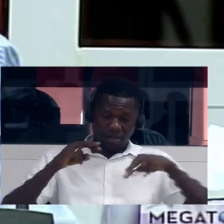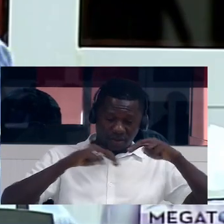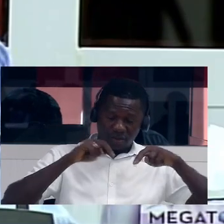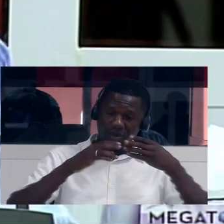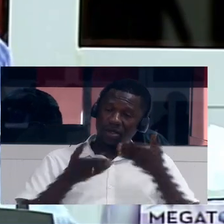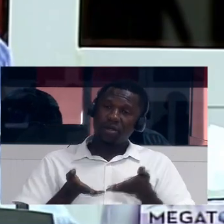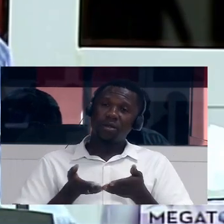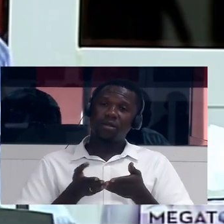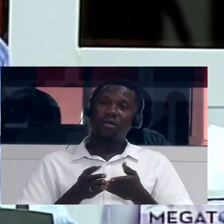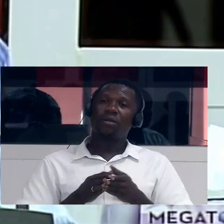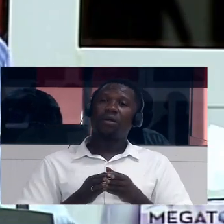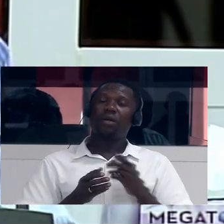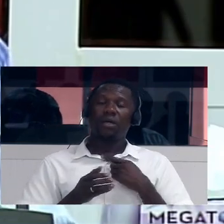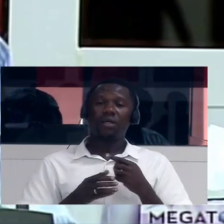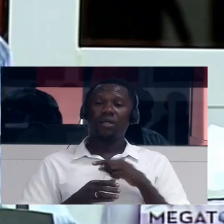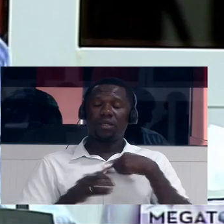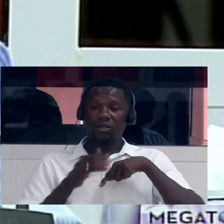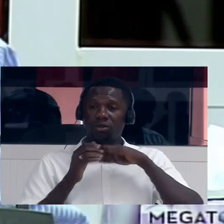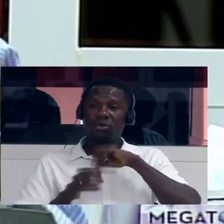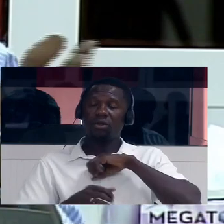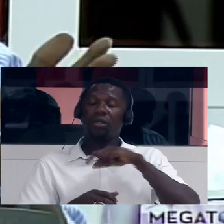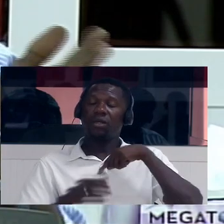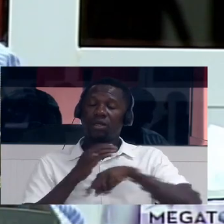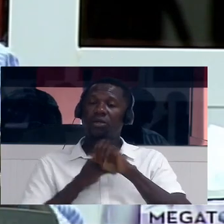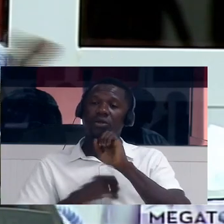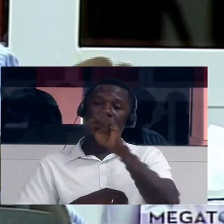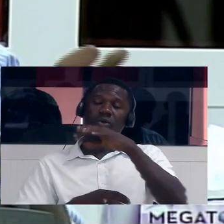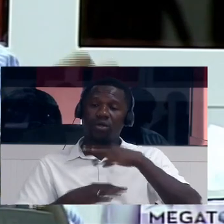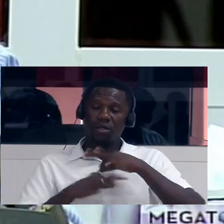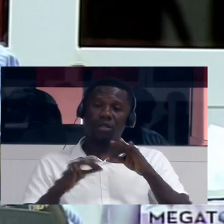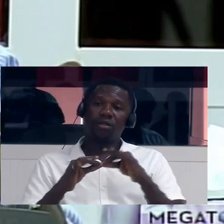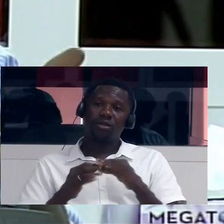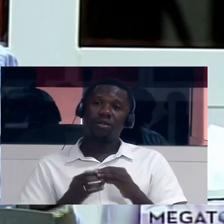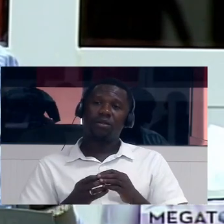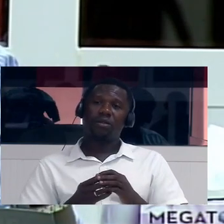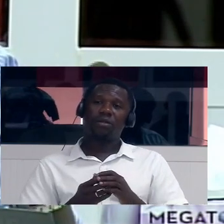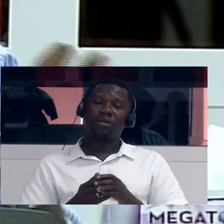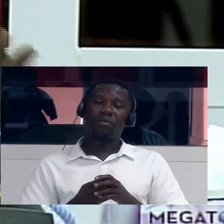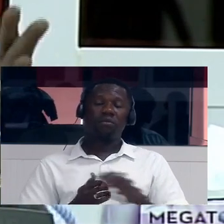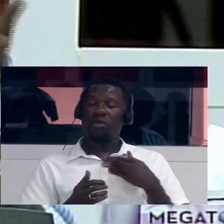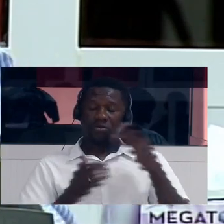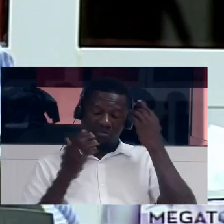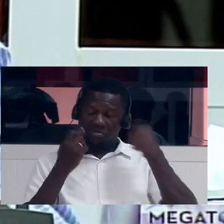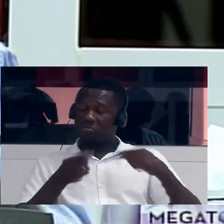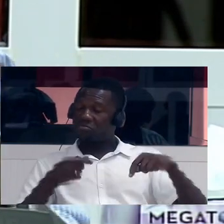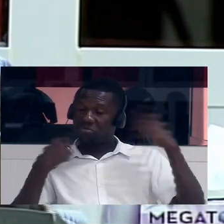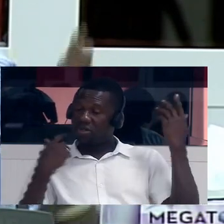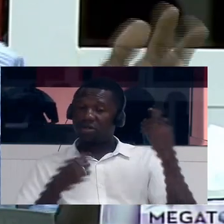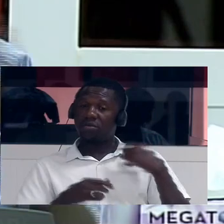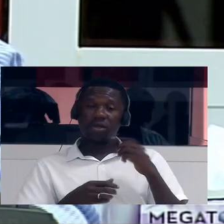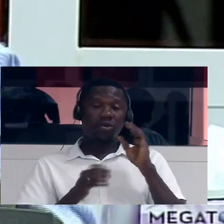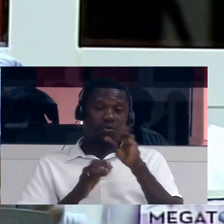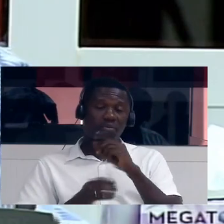understand. And it is in your interest. No, but what I don't, me, I don't mind. Let somebody say that, I mean, I as IG,